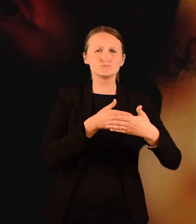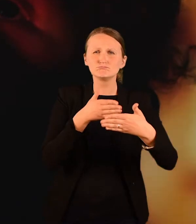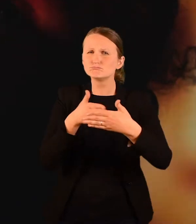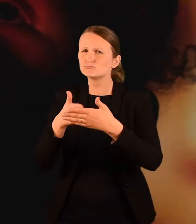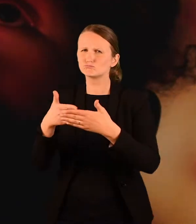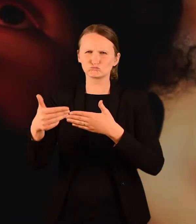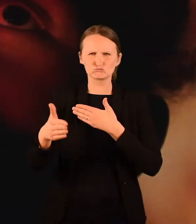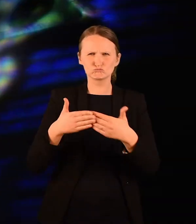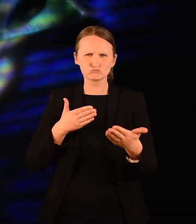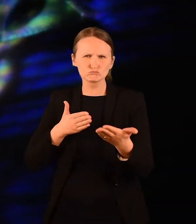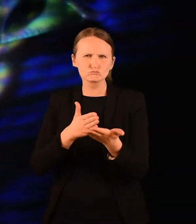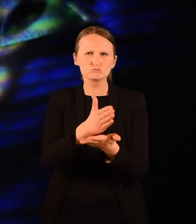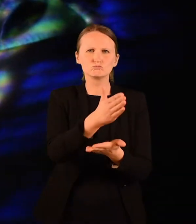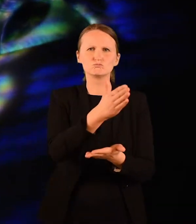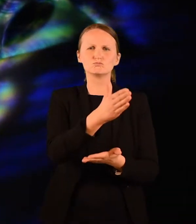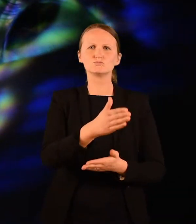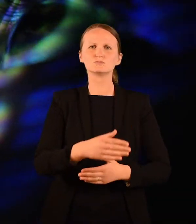against all odds.